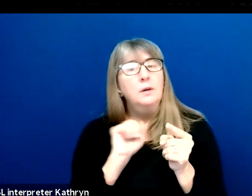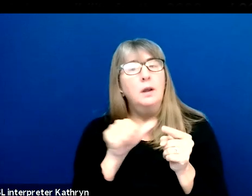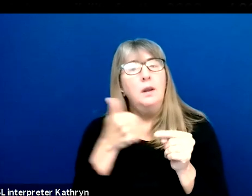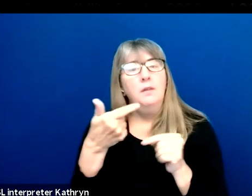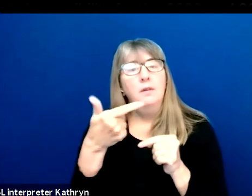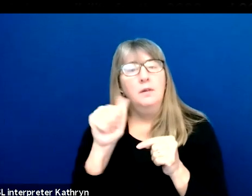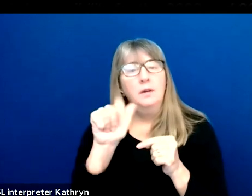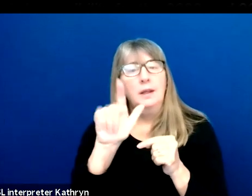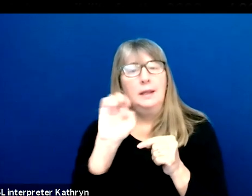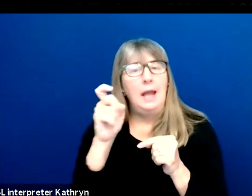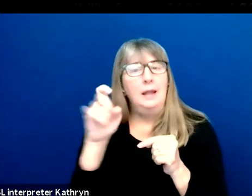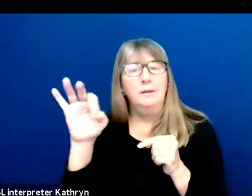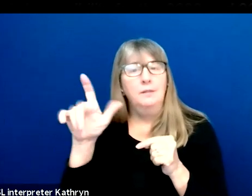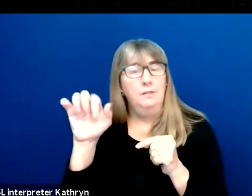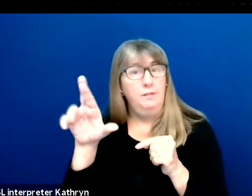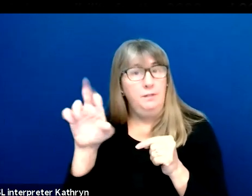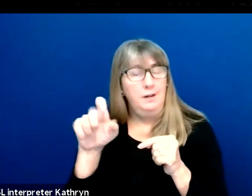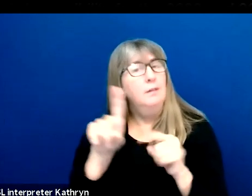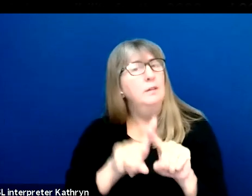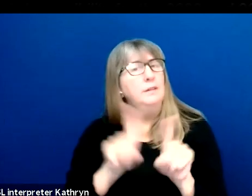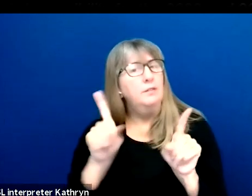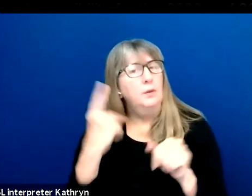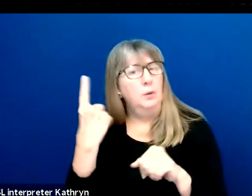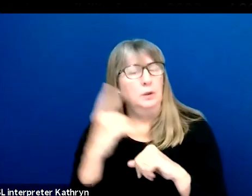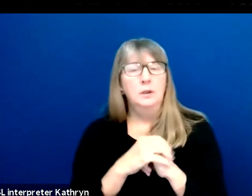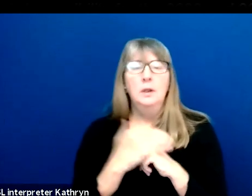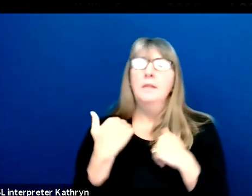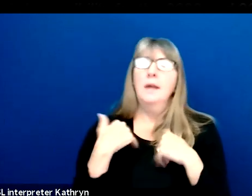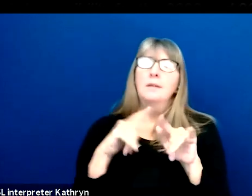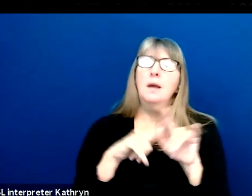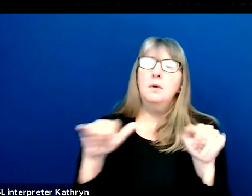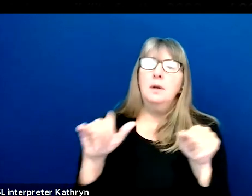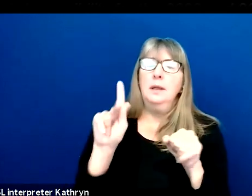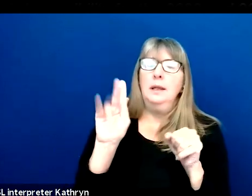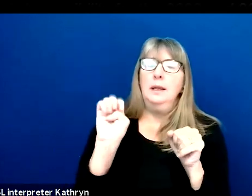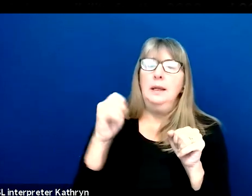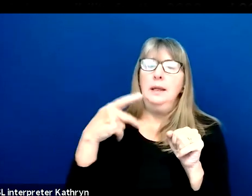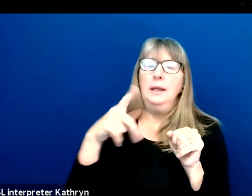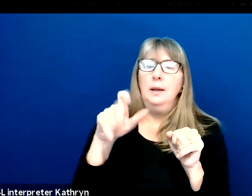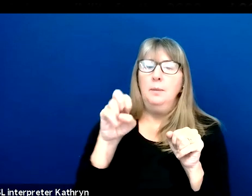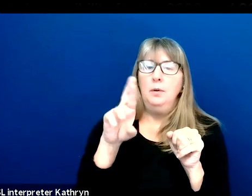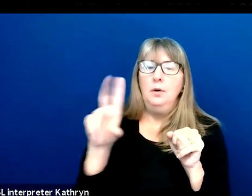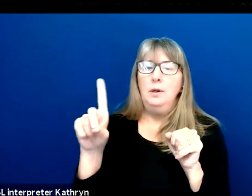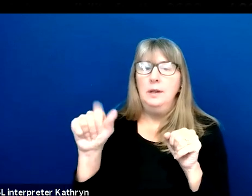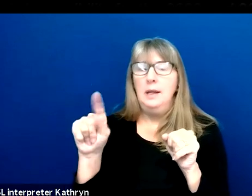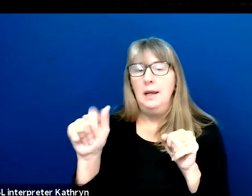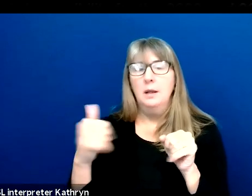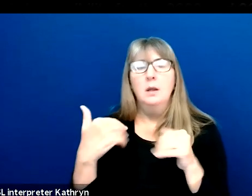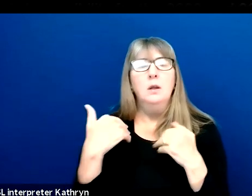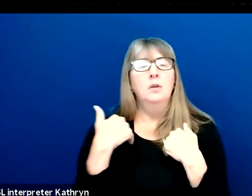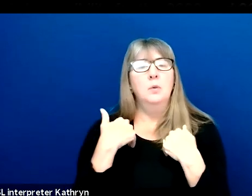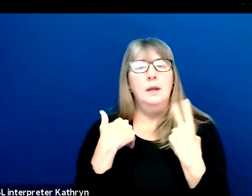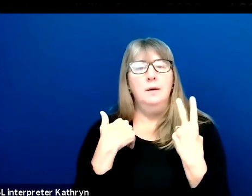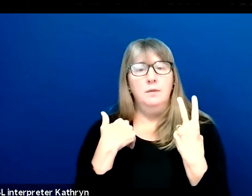played before, a new one that has simultaneous Kepler data. And so we have